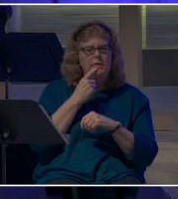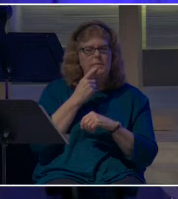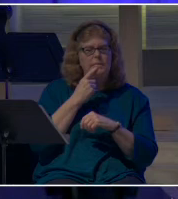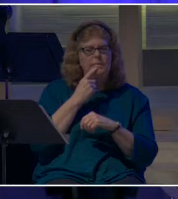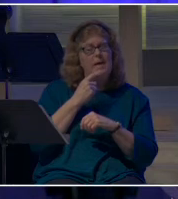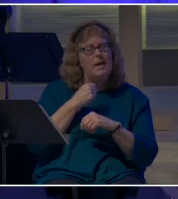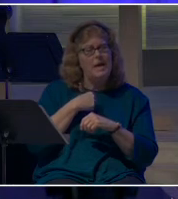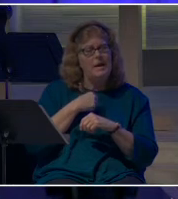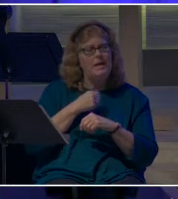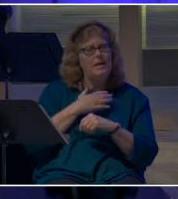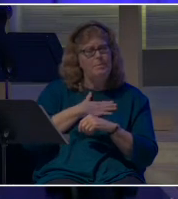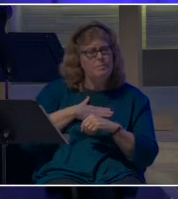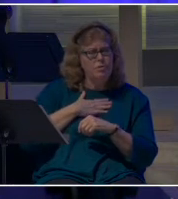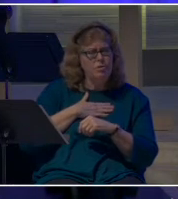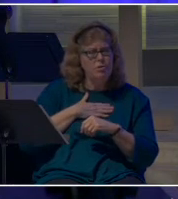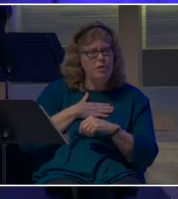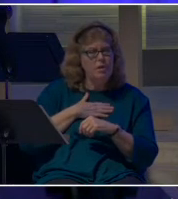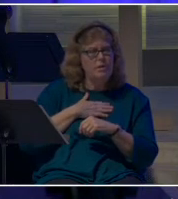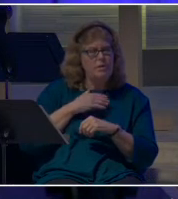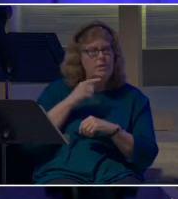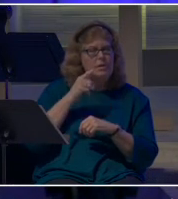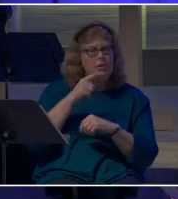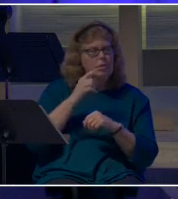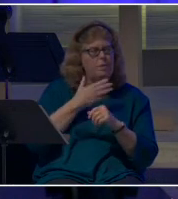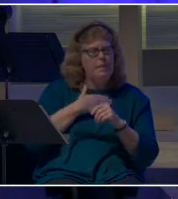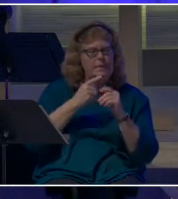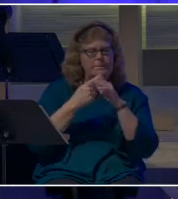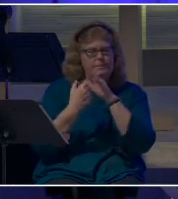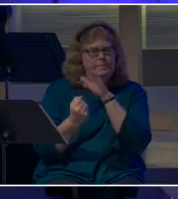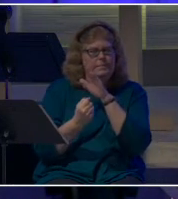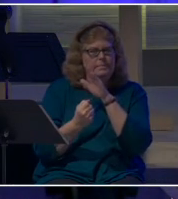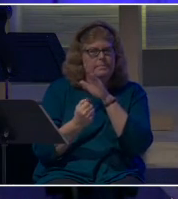would appreciate if you would disappear.